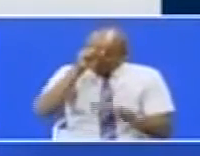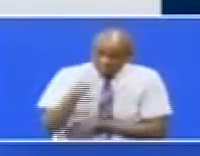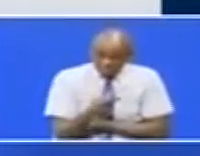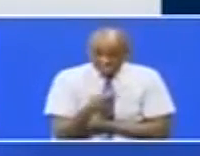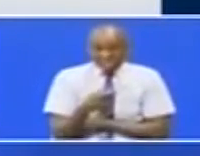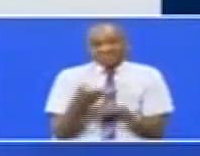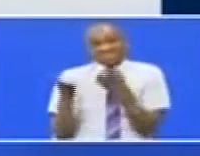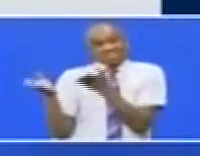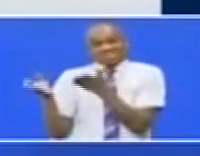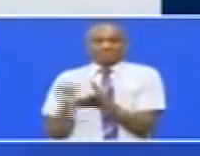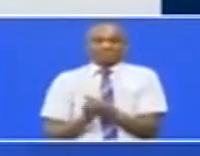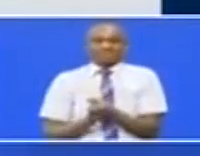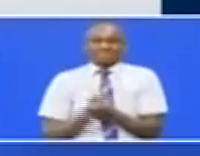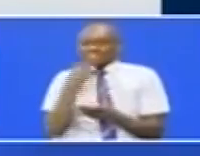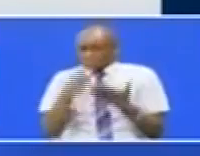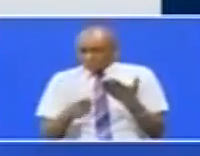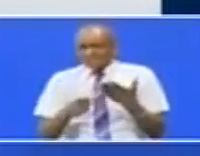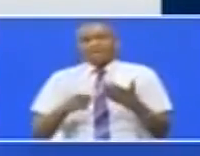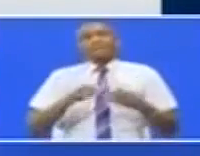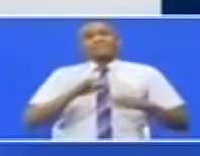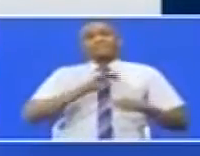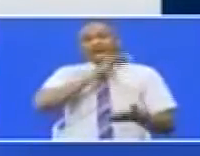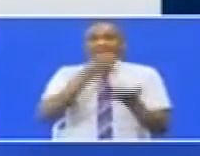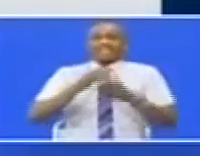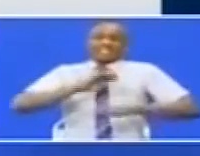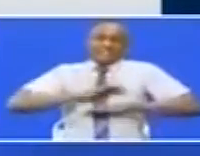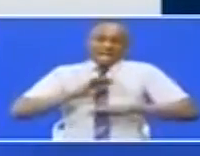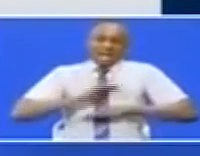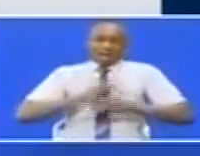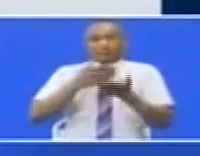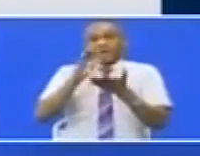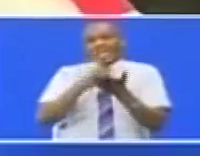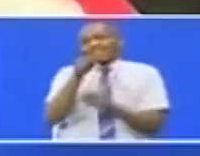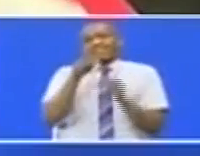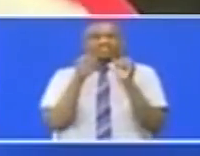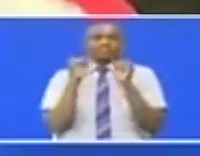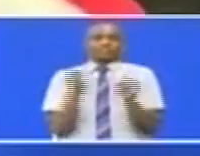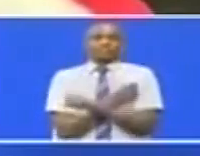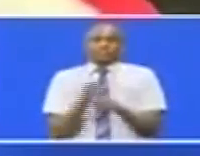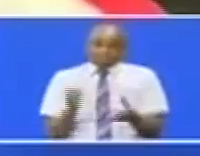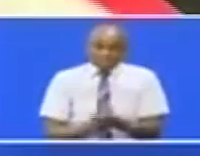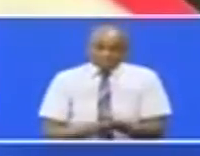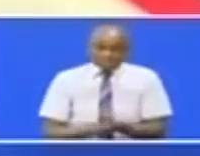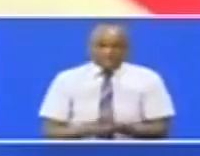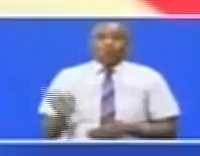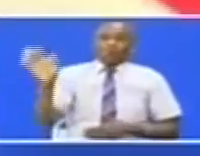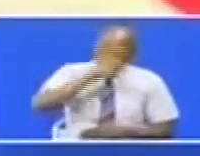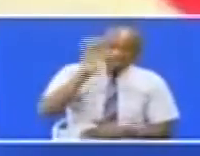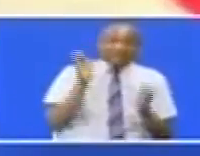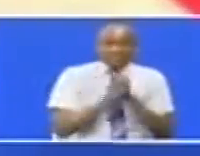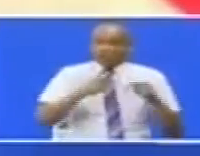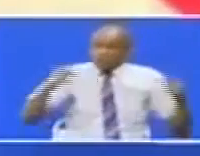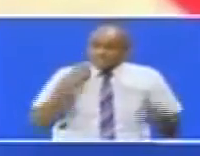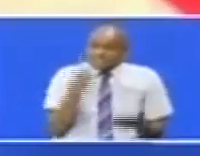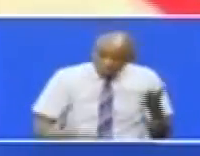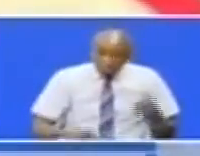are available, citing inadequate funds to hire more voter registration clerks. Msimamo wa Wiper na CORD